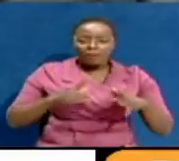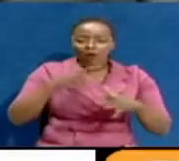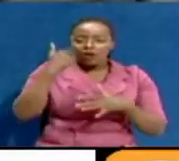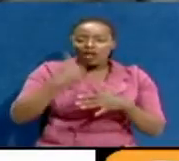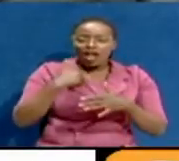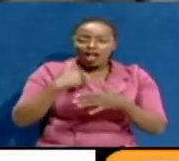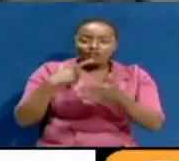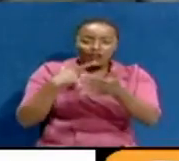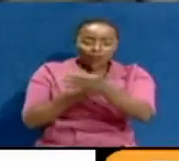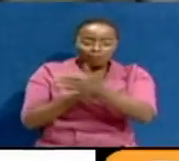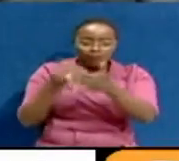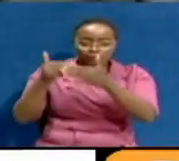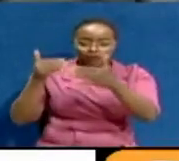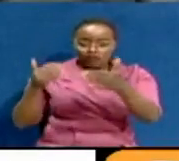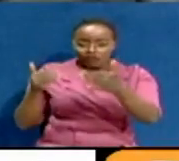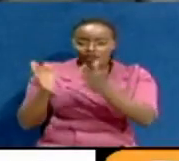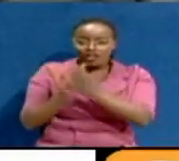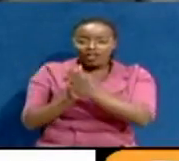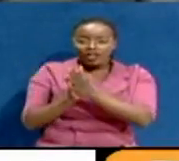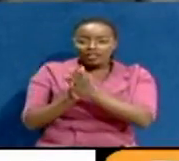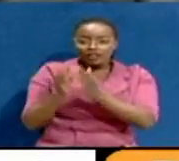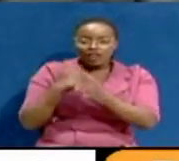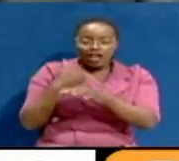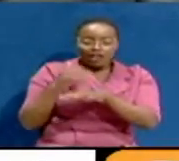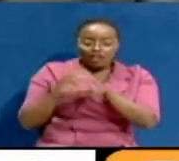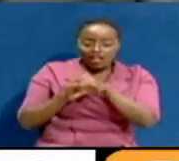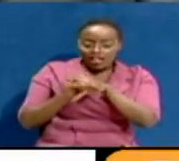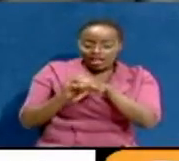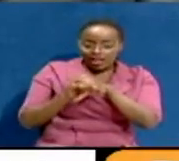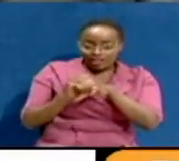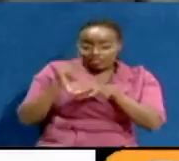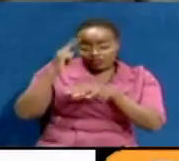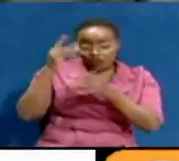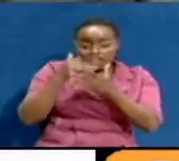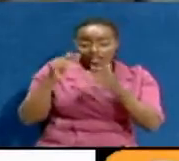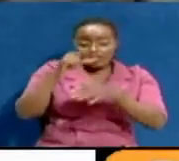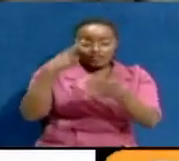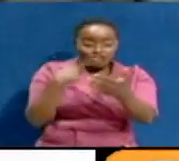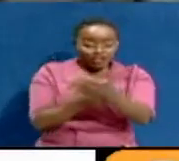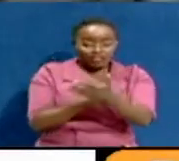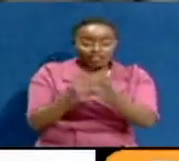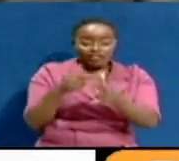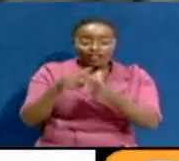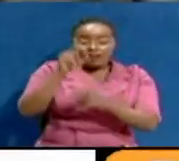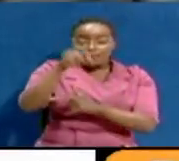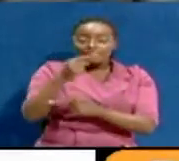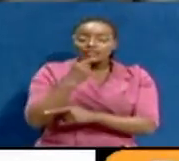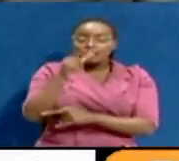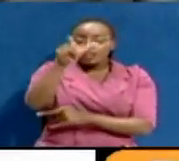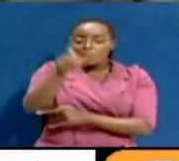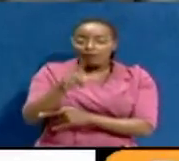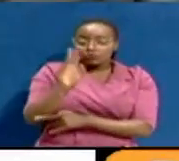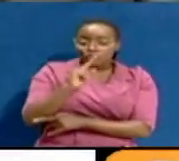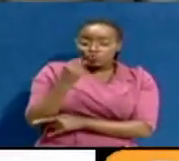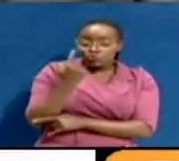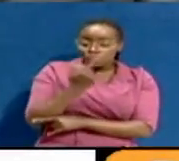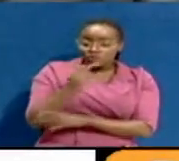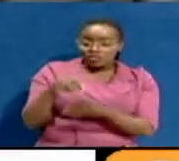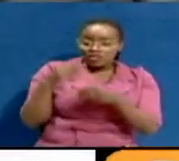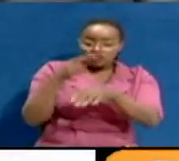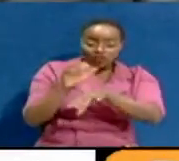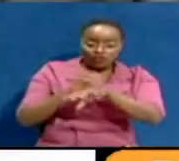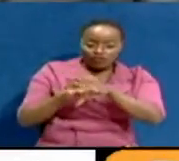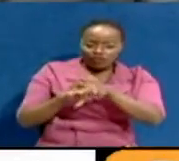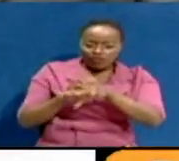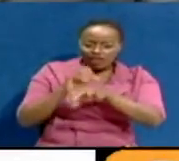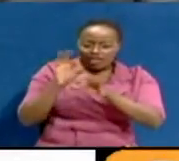who have had a vaccine previously and reacted to any vaccine. So you need to alert whoever is going to give you the vaccine that, hey, I've had